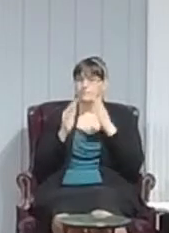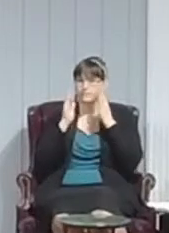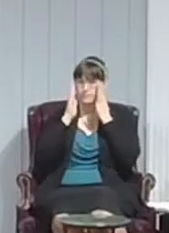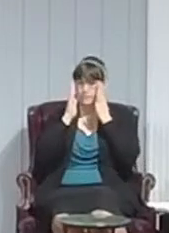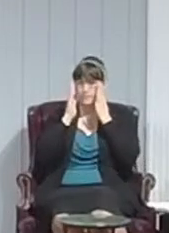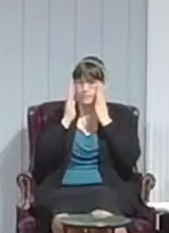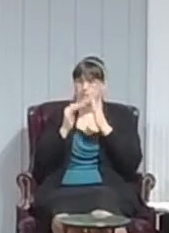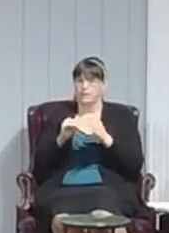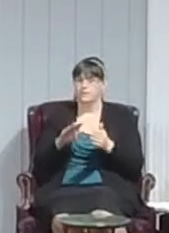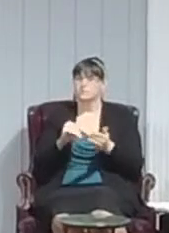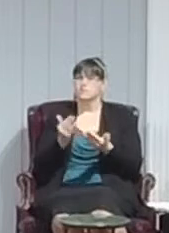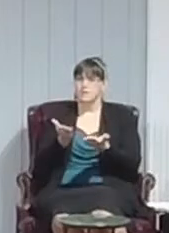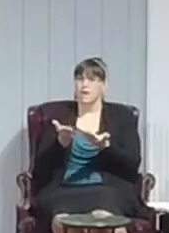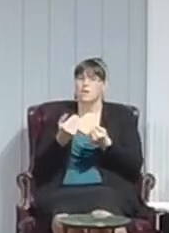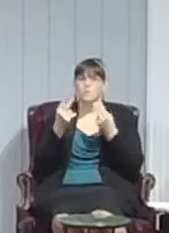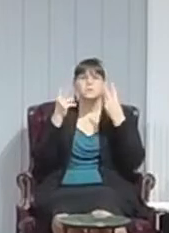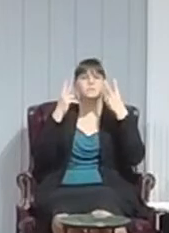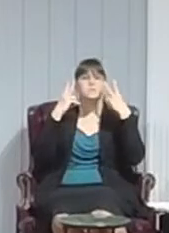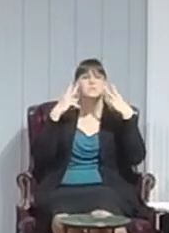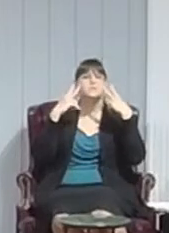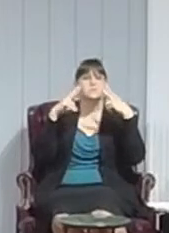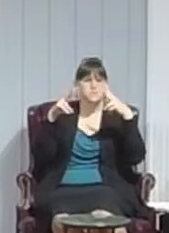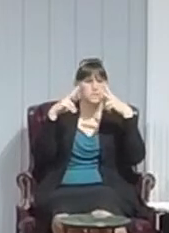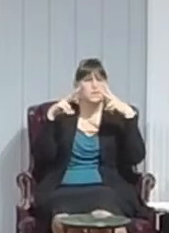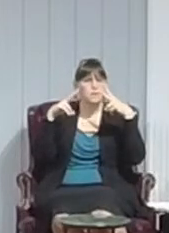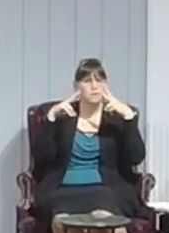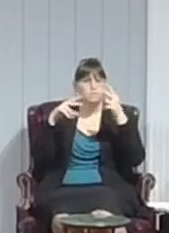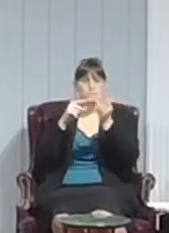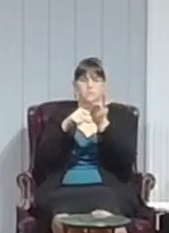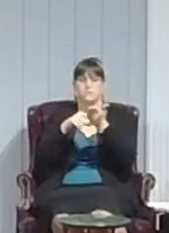I want some sight on this thing, Lord Jesus.